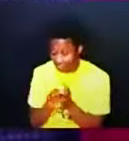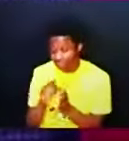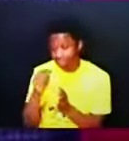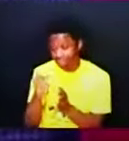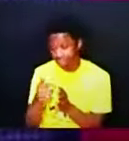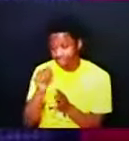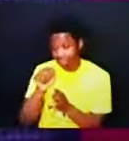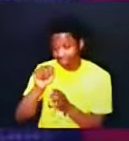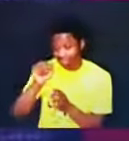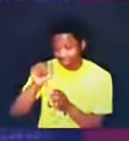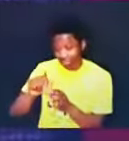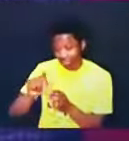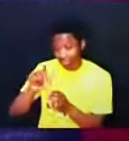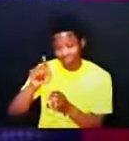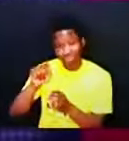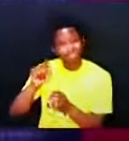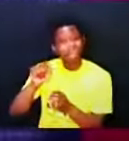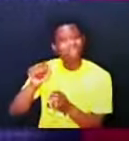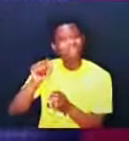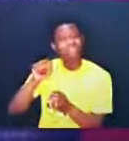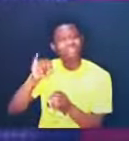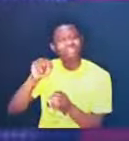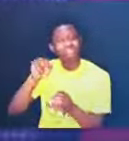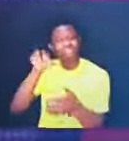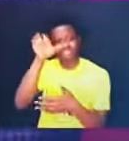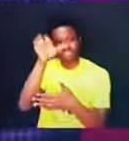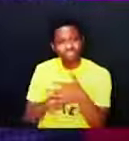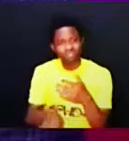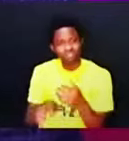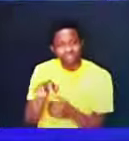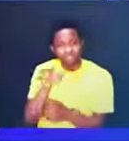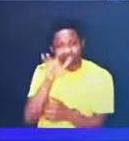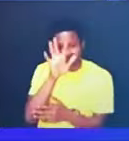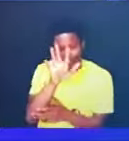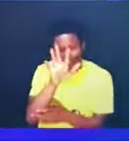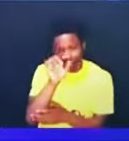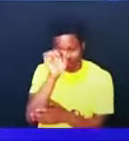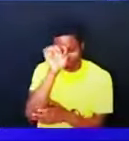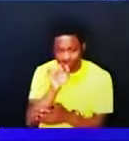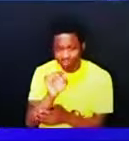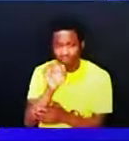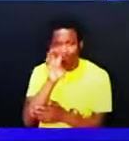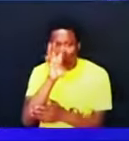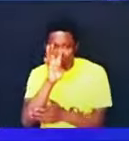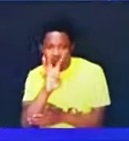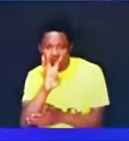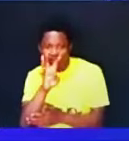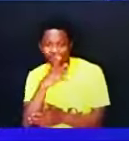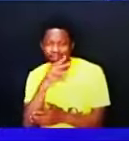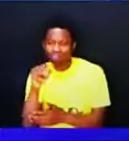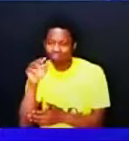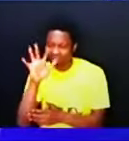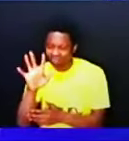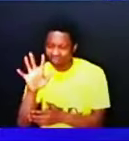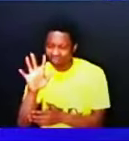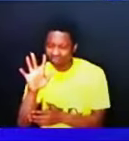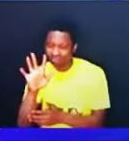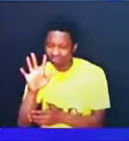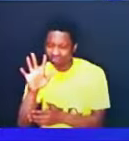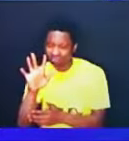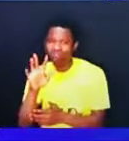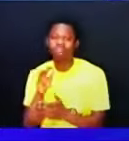5:4-6. Look at how he tried to put this in some other words.